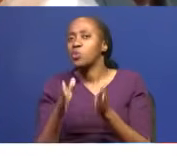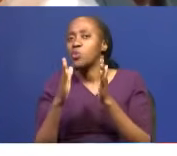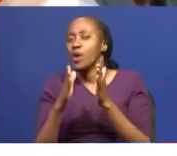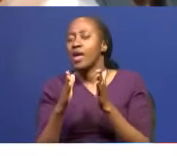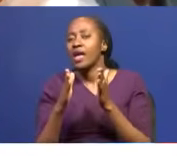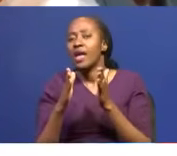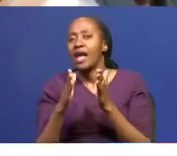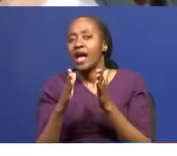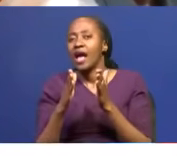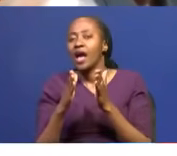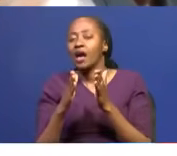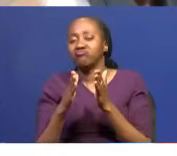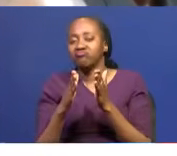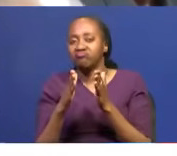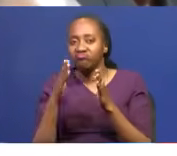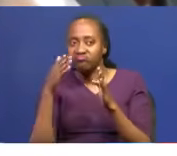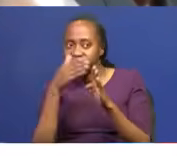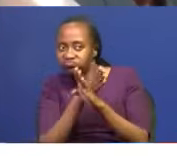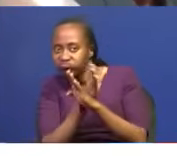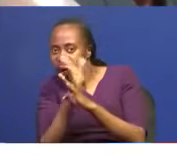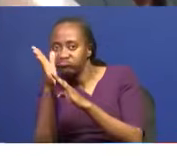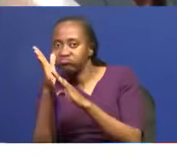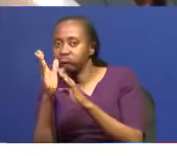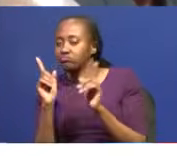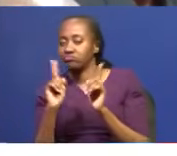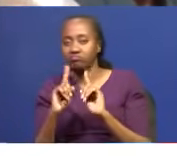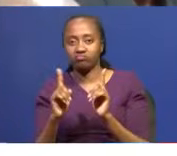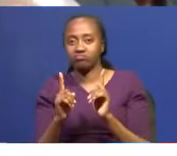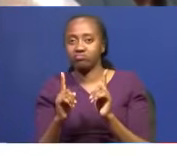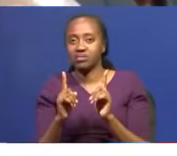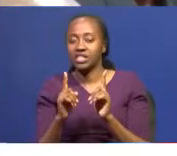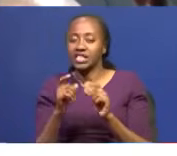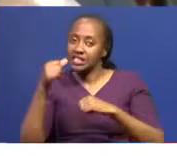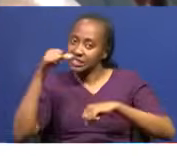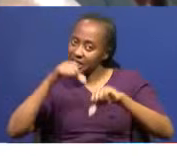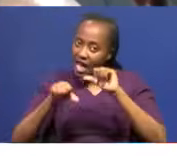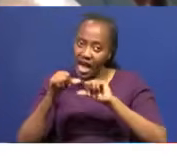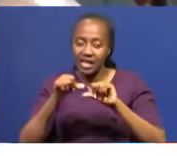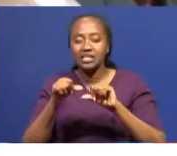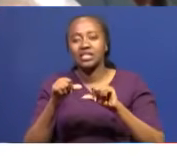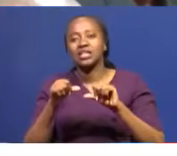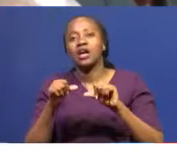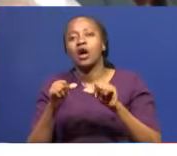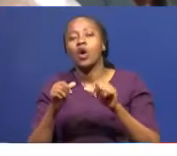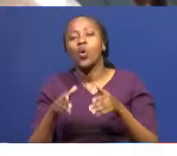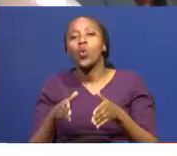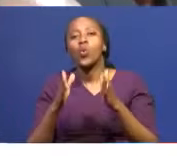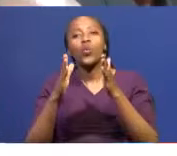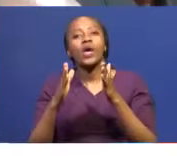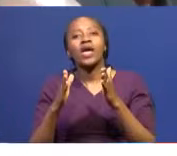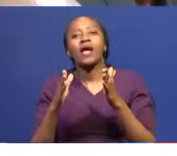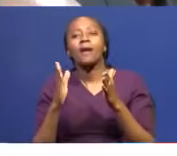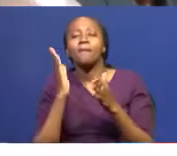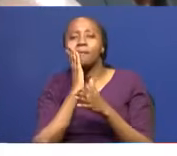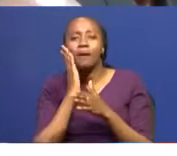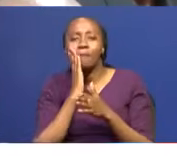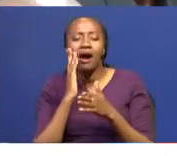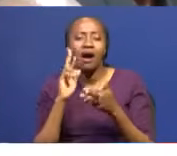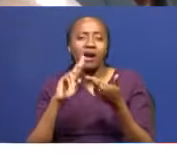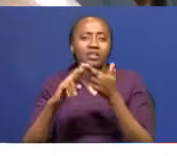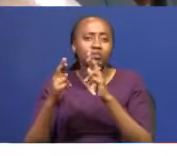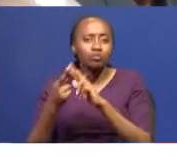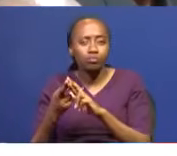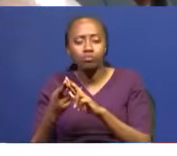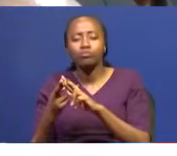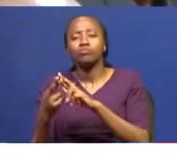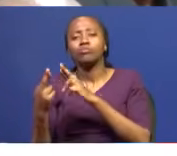mislead the Law Society. She acted in the manner any mother, any relative, responsible relative